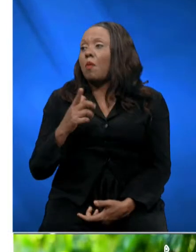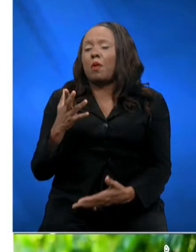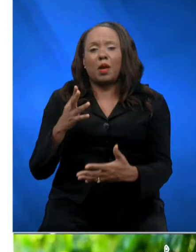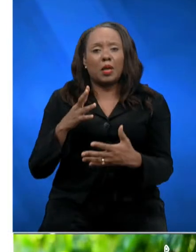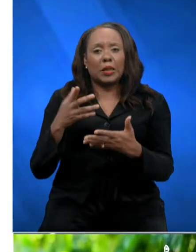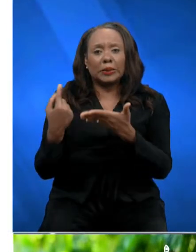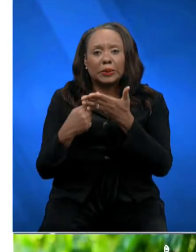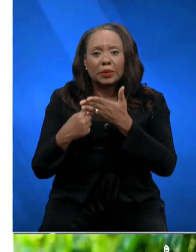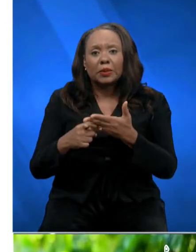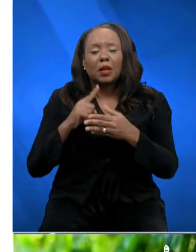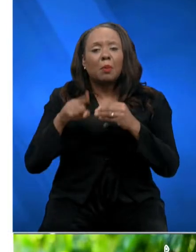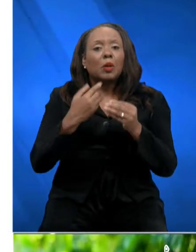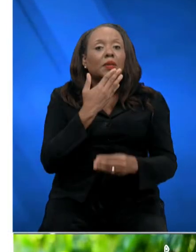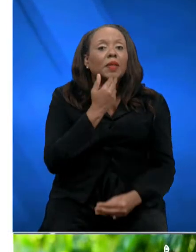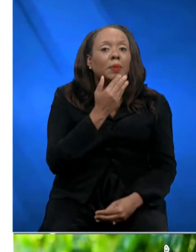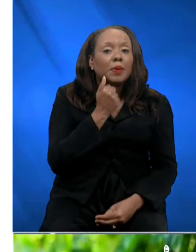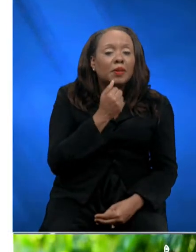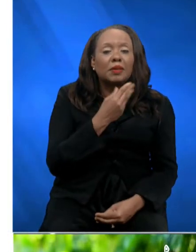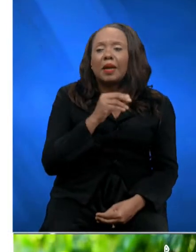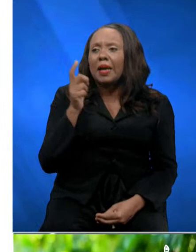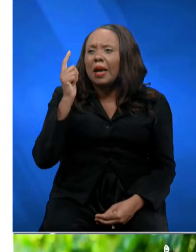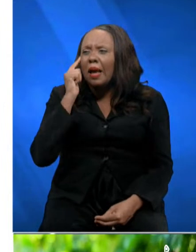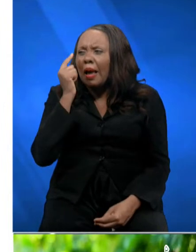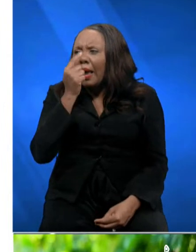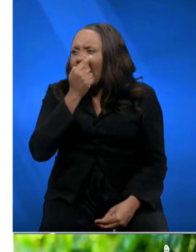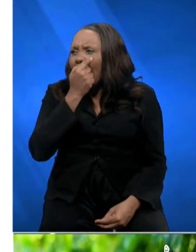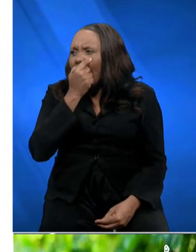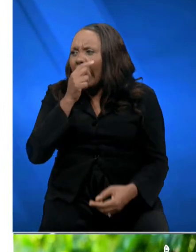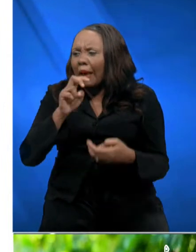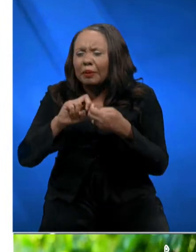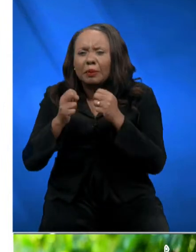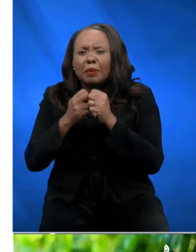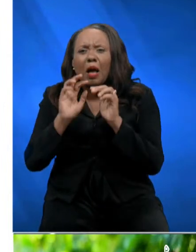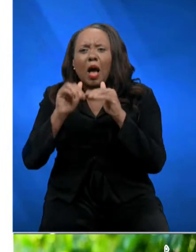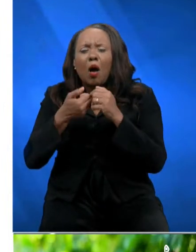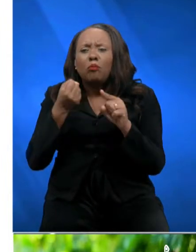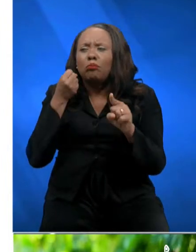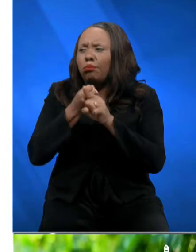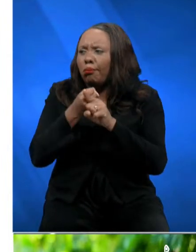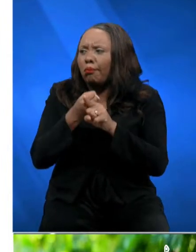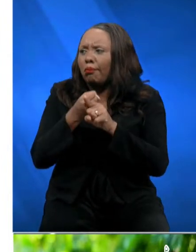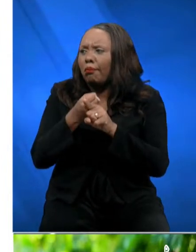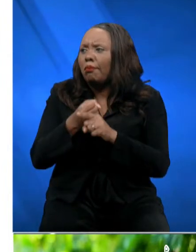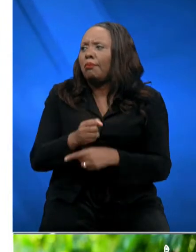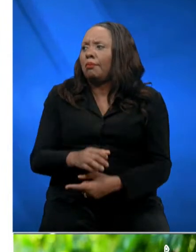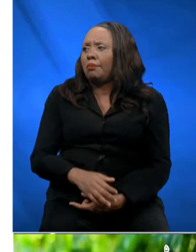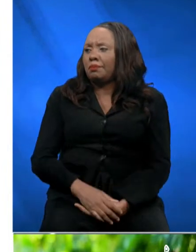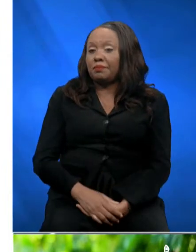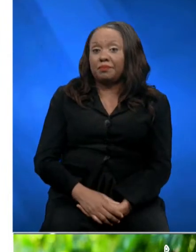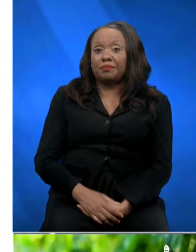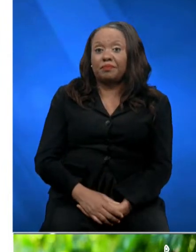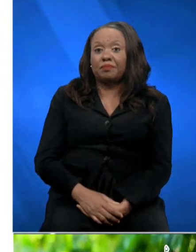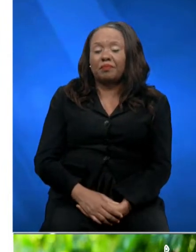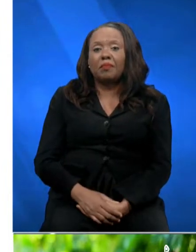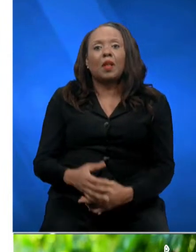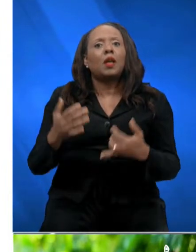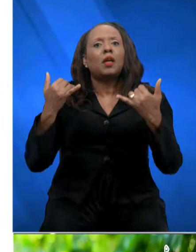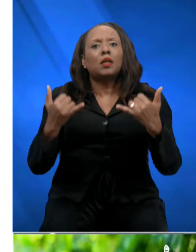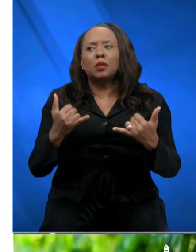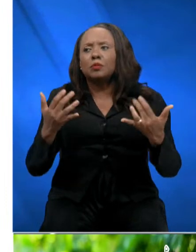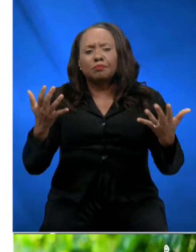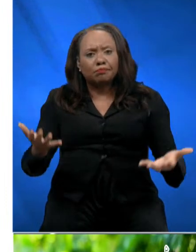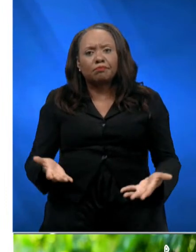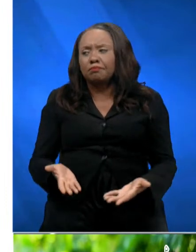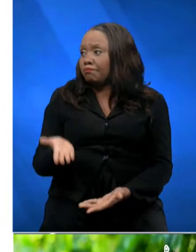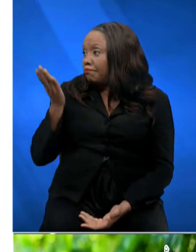being impacted by it through this diabetic retinopathy is one of the major concerns. So Dr. Pierce, talk to us about as